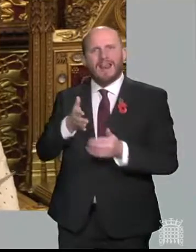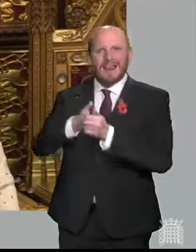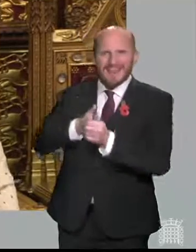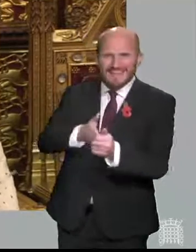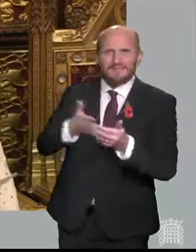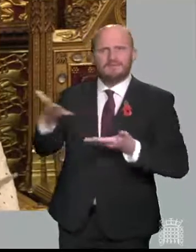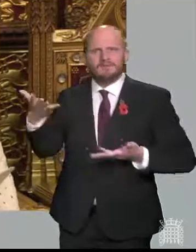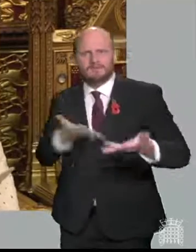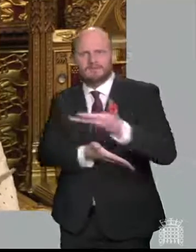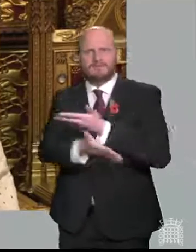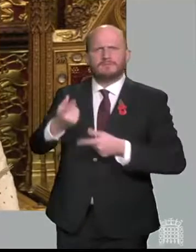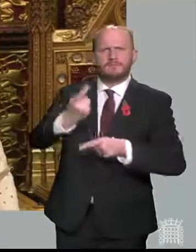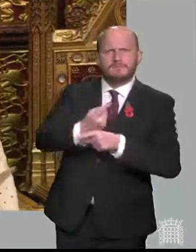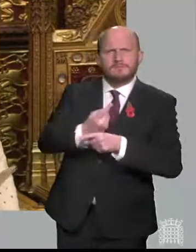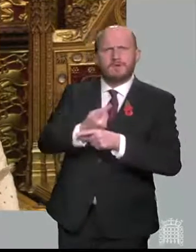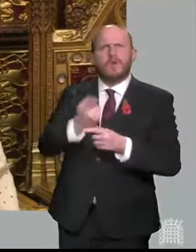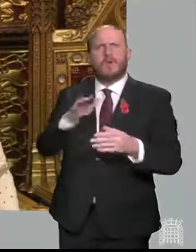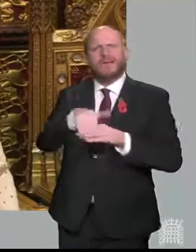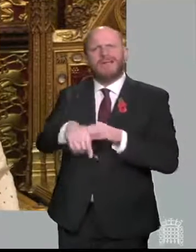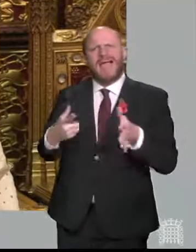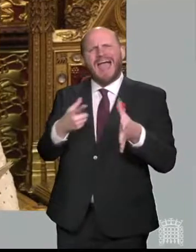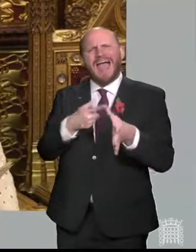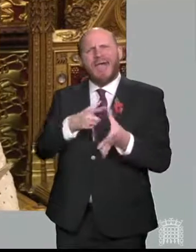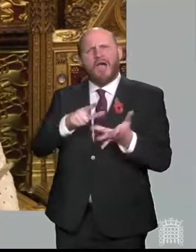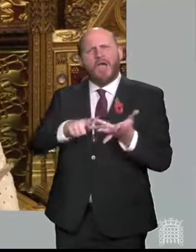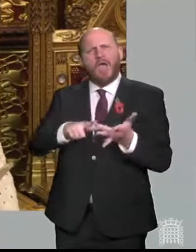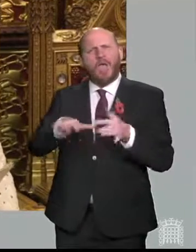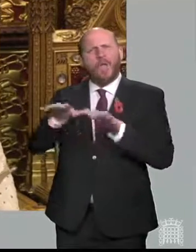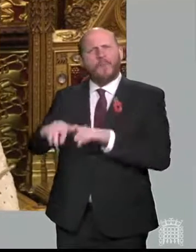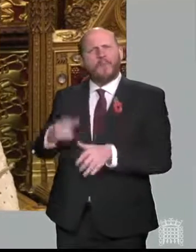artificial intelligence is developed safely.